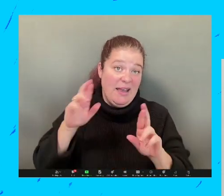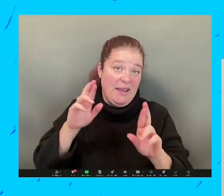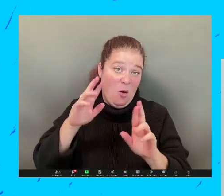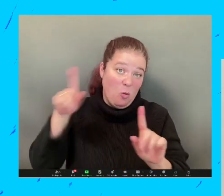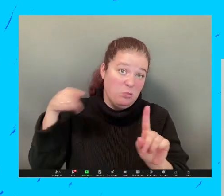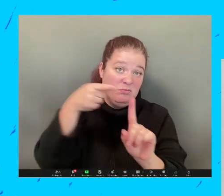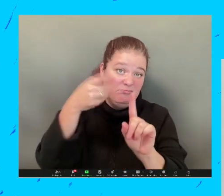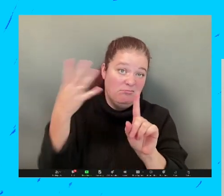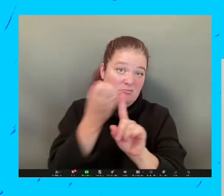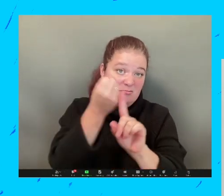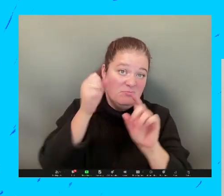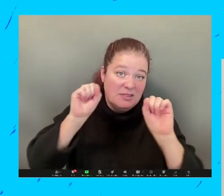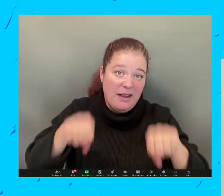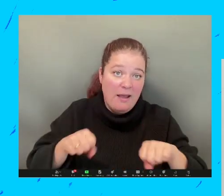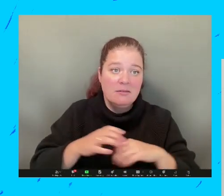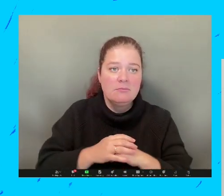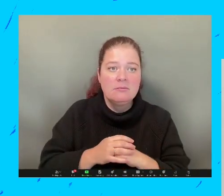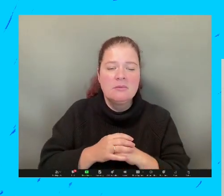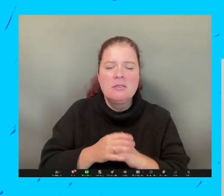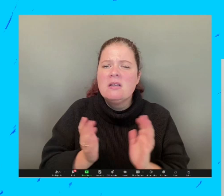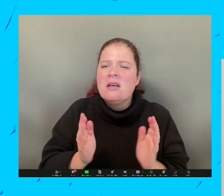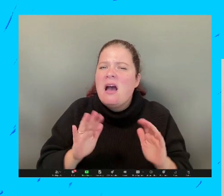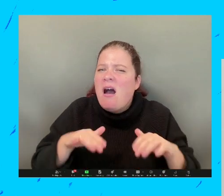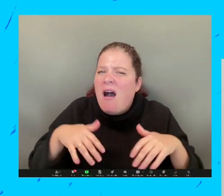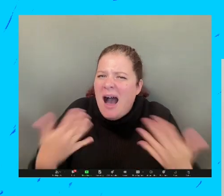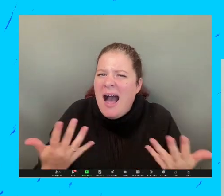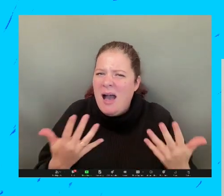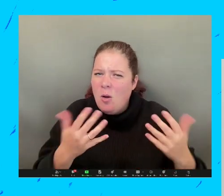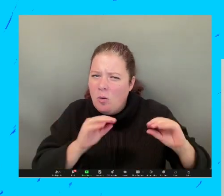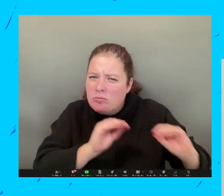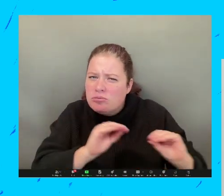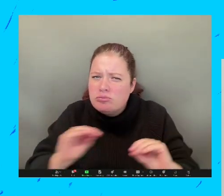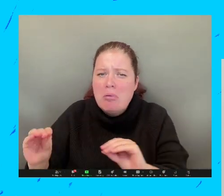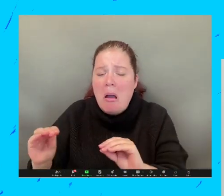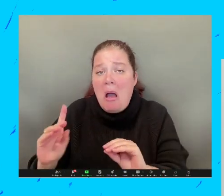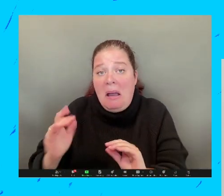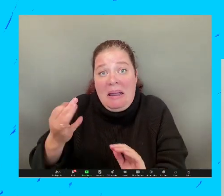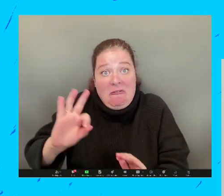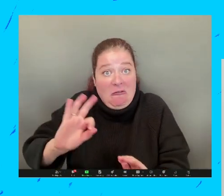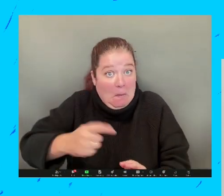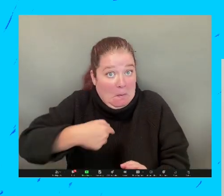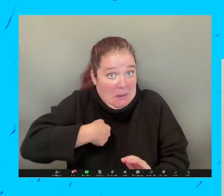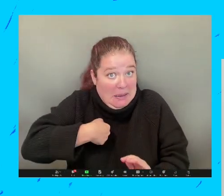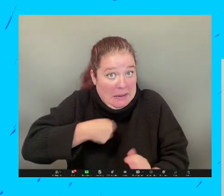in terms of what it would look like. But for me, if it was designed by me, it would